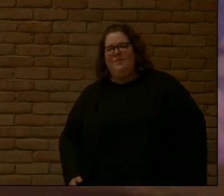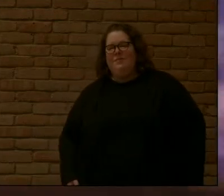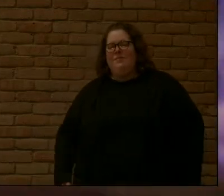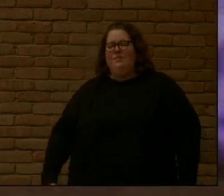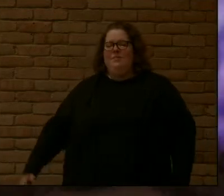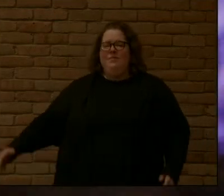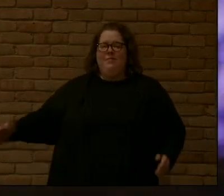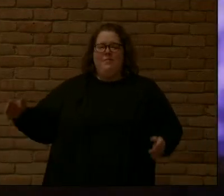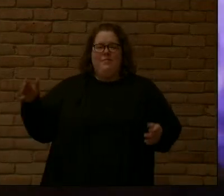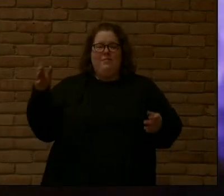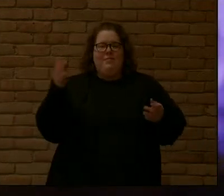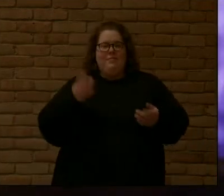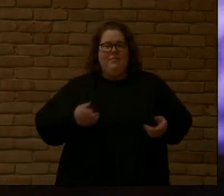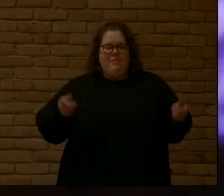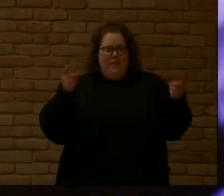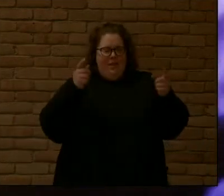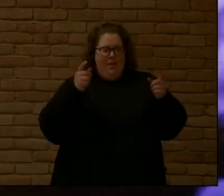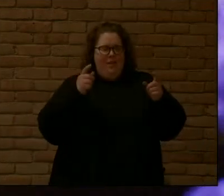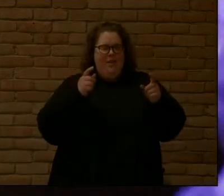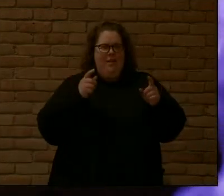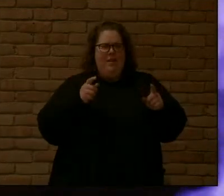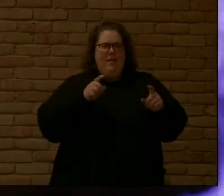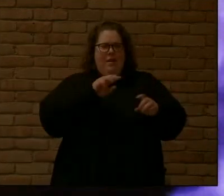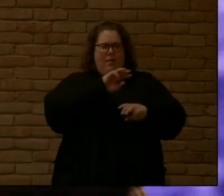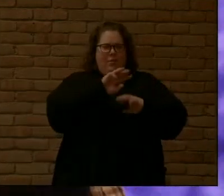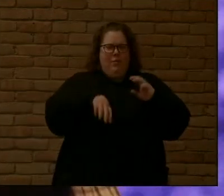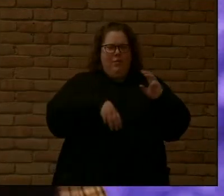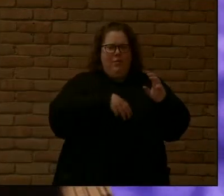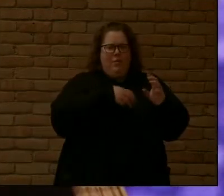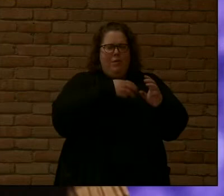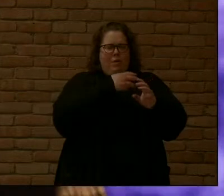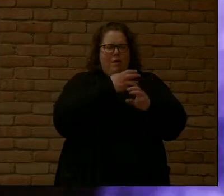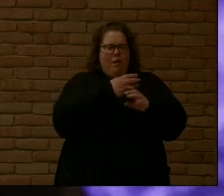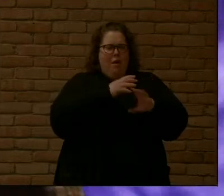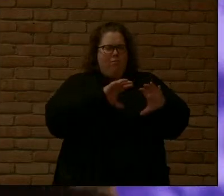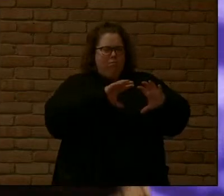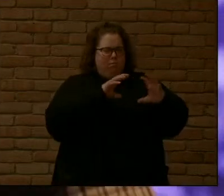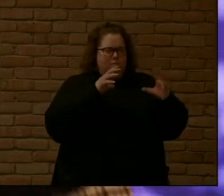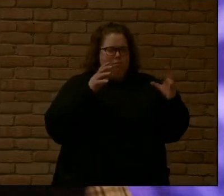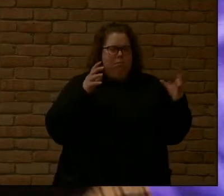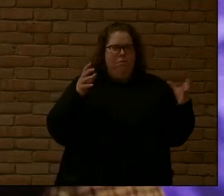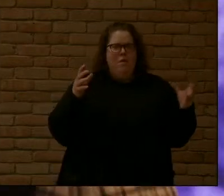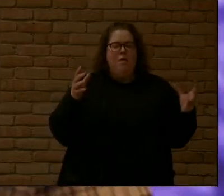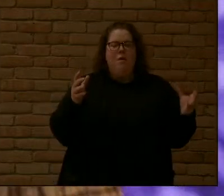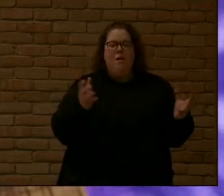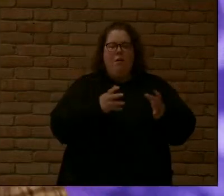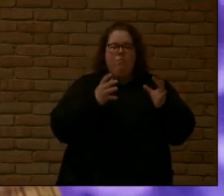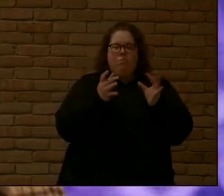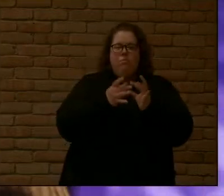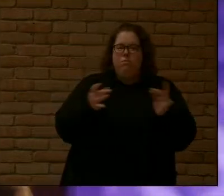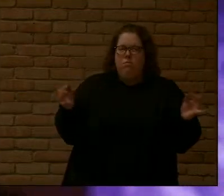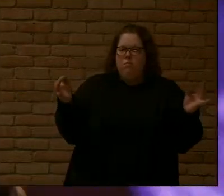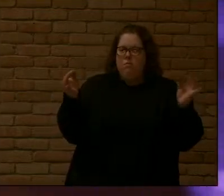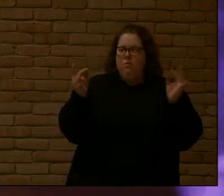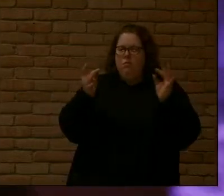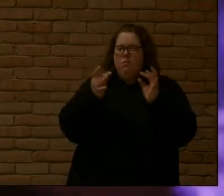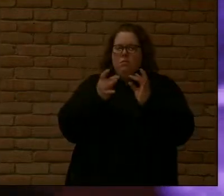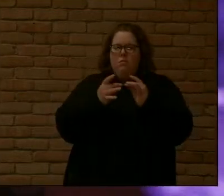We're creation, suddenly articulate, with